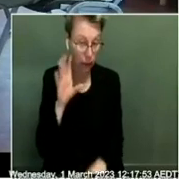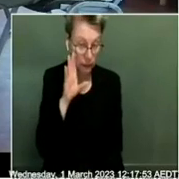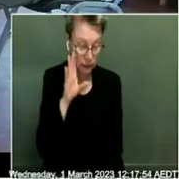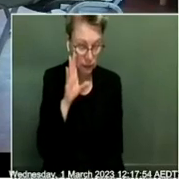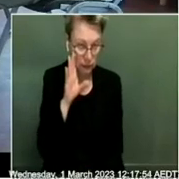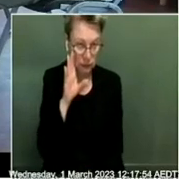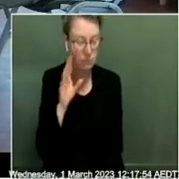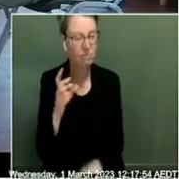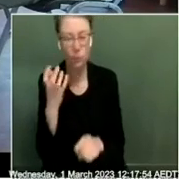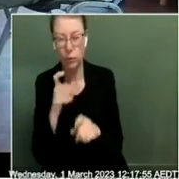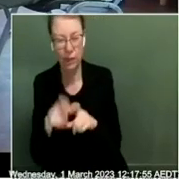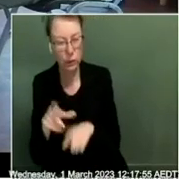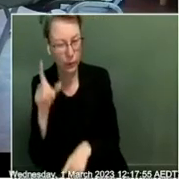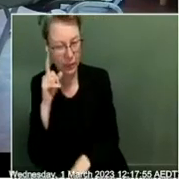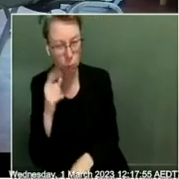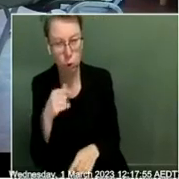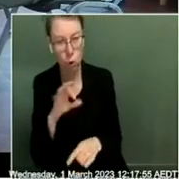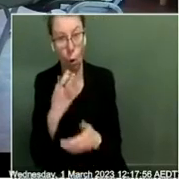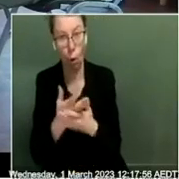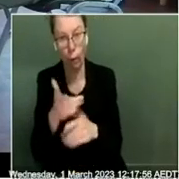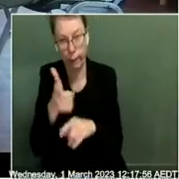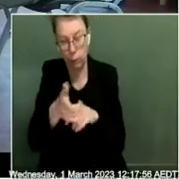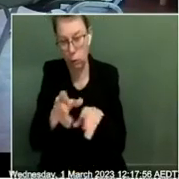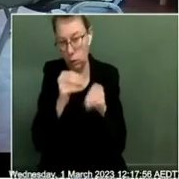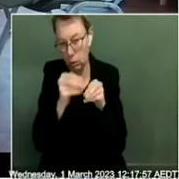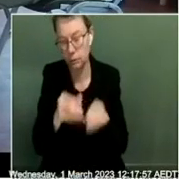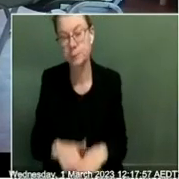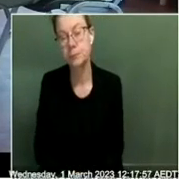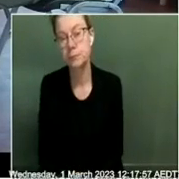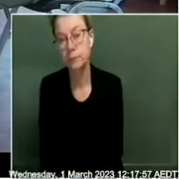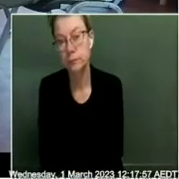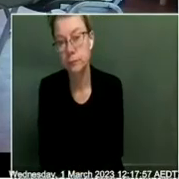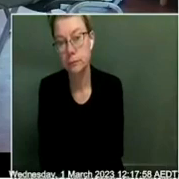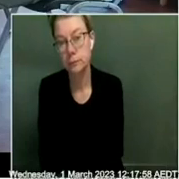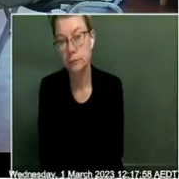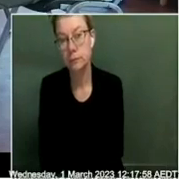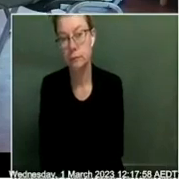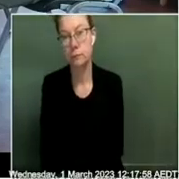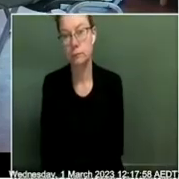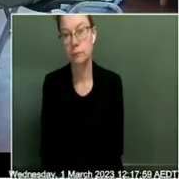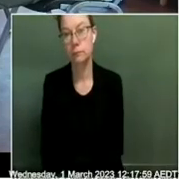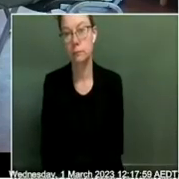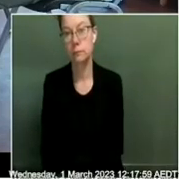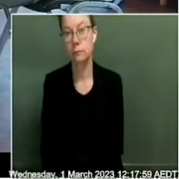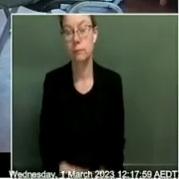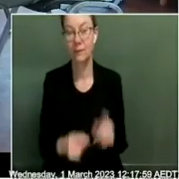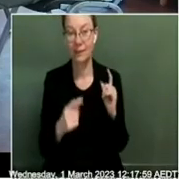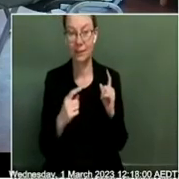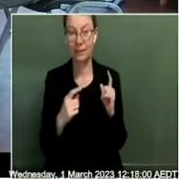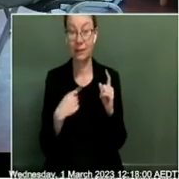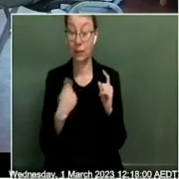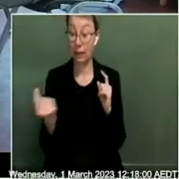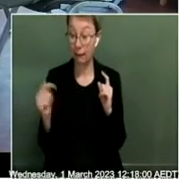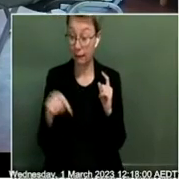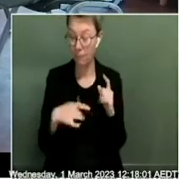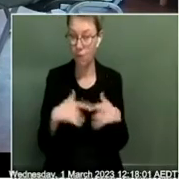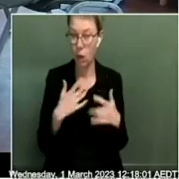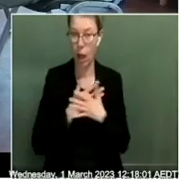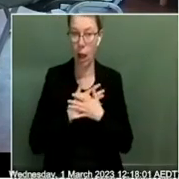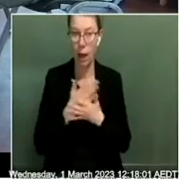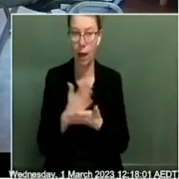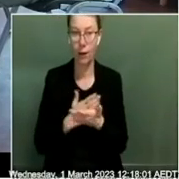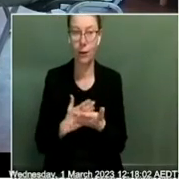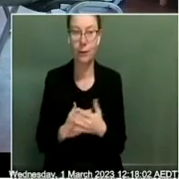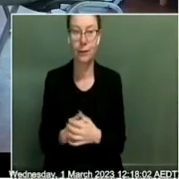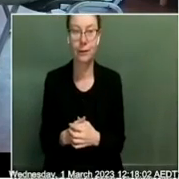Encouraging our mum. We're going to deep the love. The love is shared every time we come here. It's just, she raised good people. Plus,